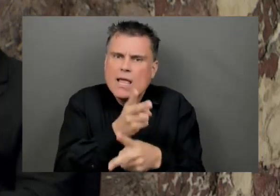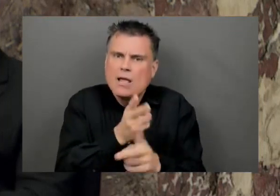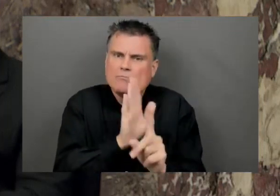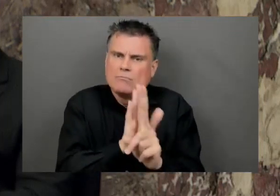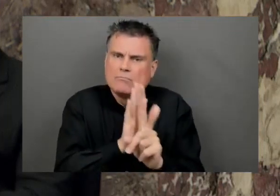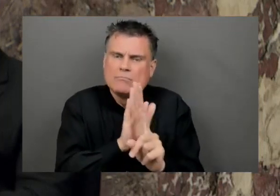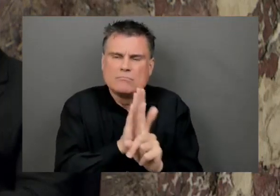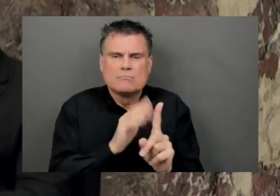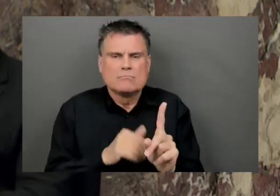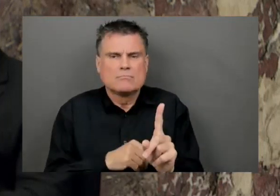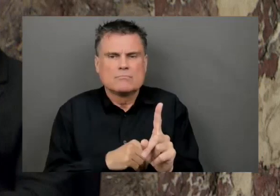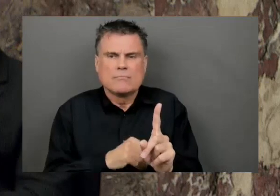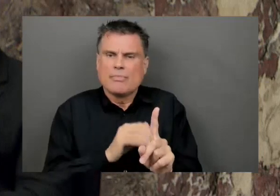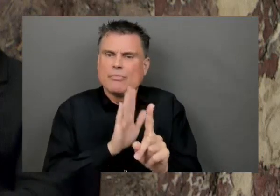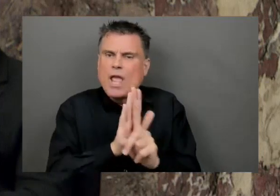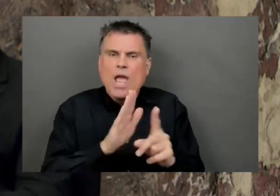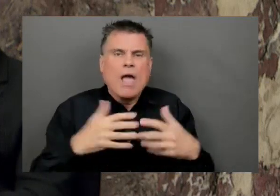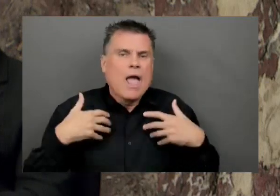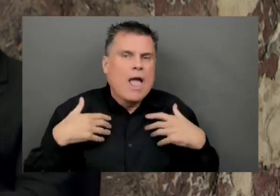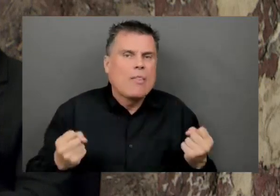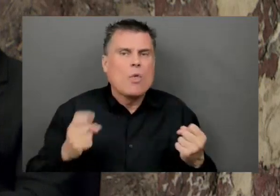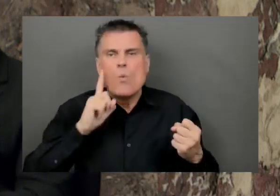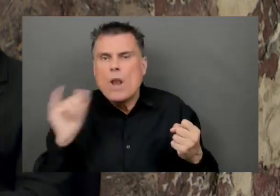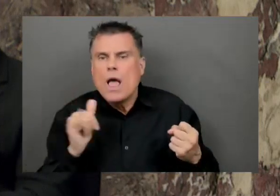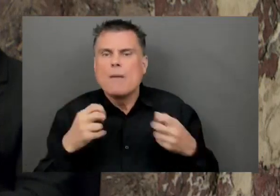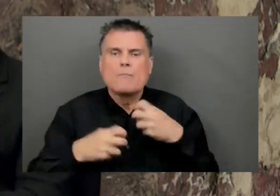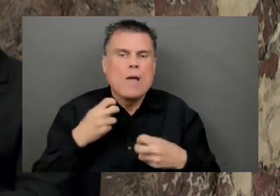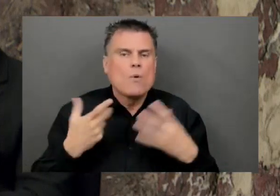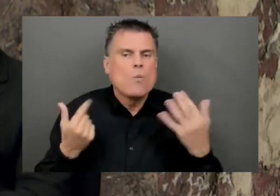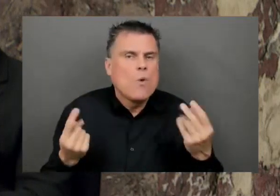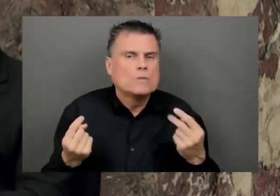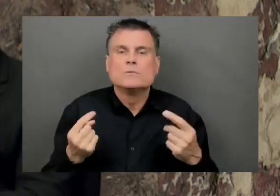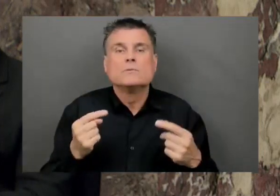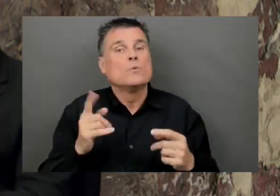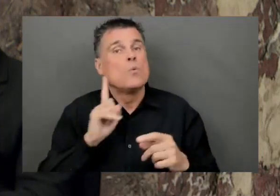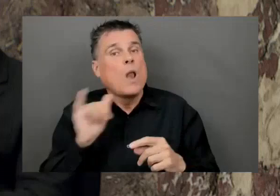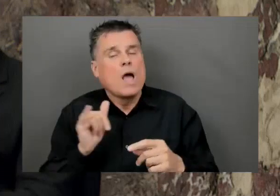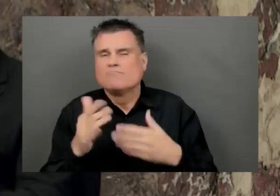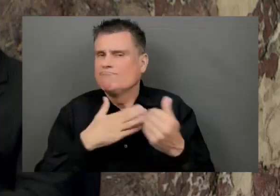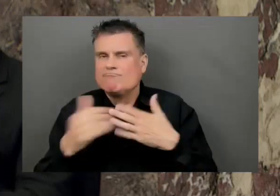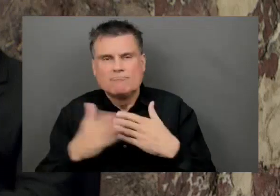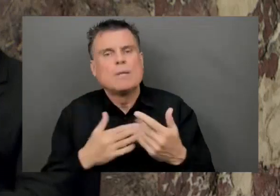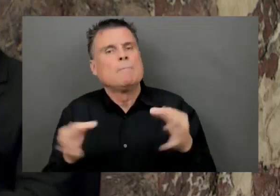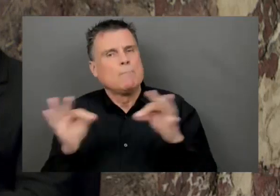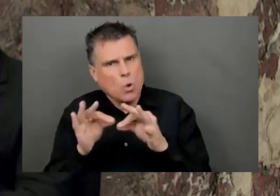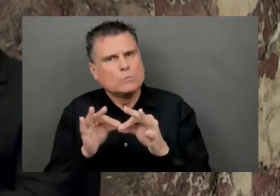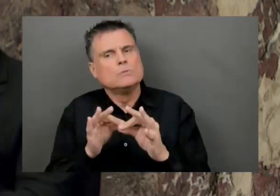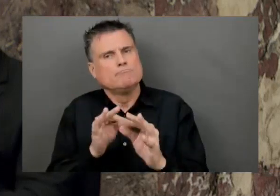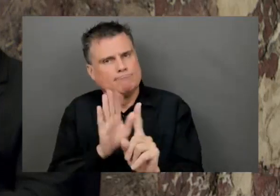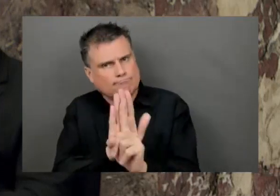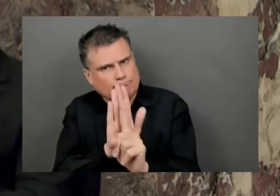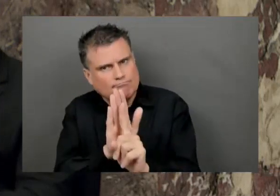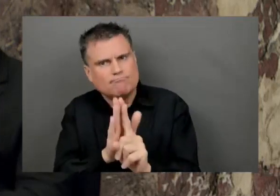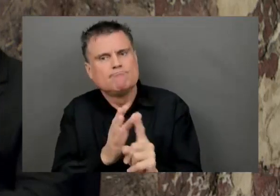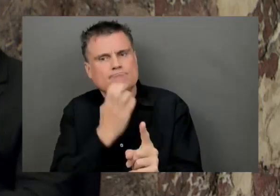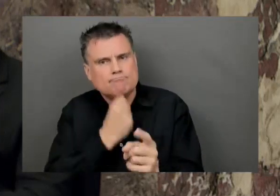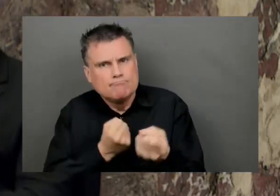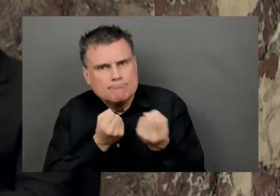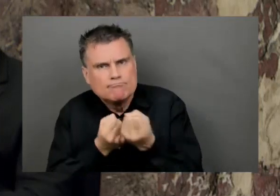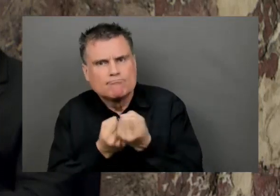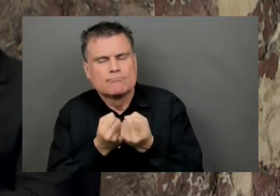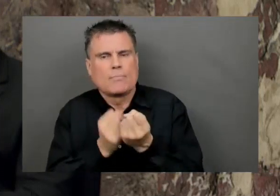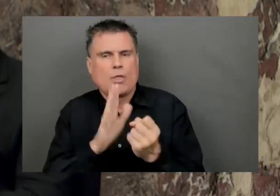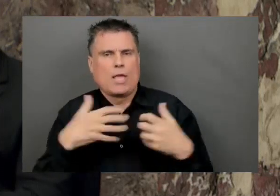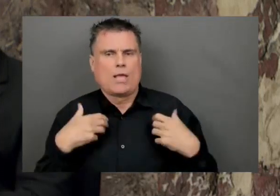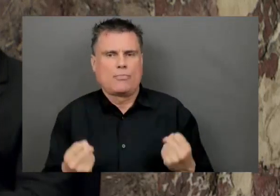care hospitals have to do. And when people come into our hospitals and they have other circumstances and they're addicted to